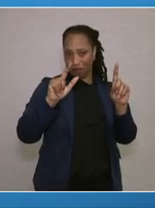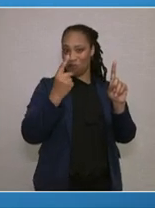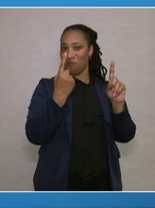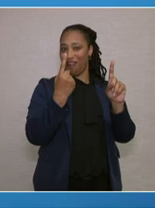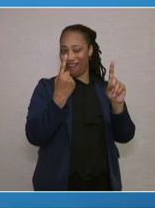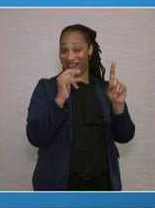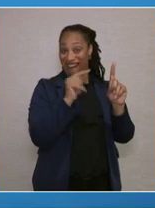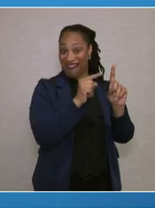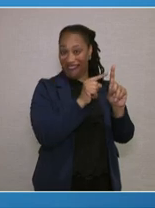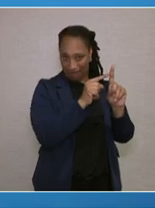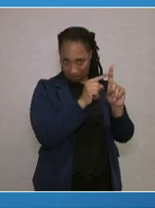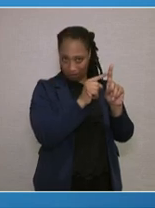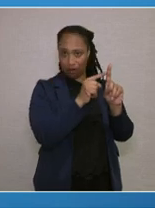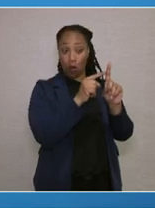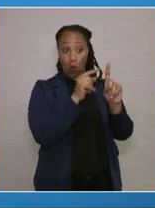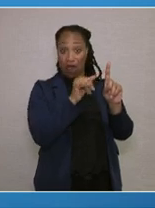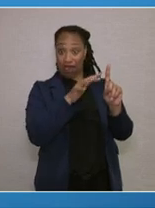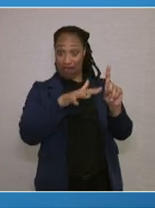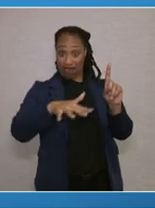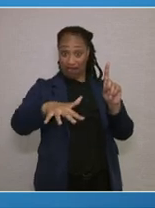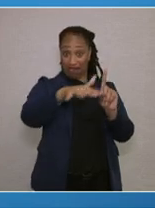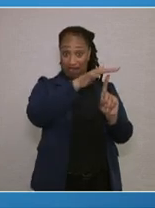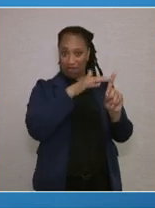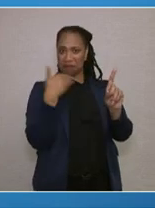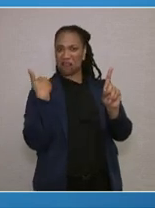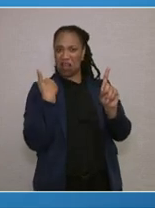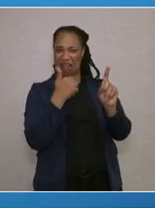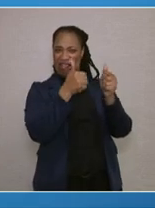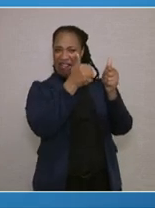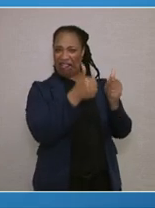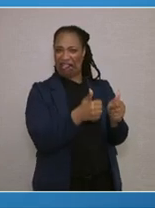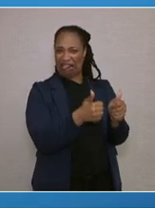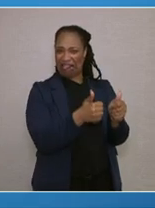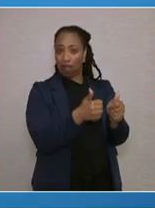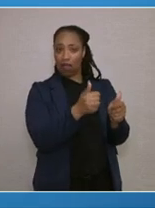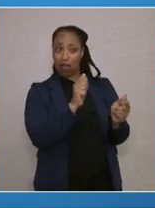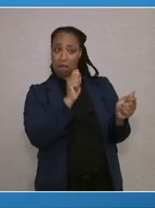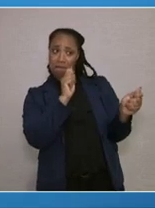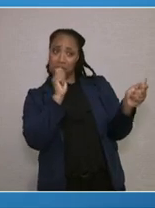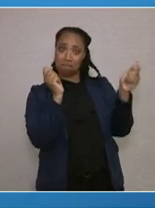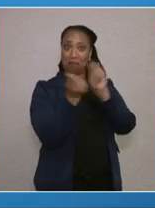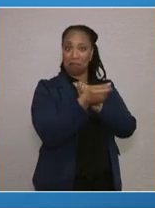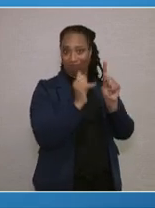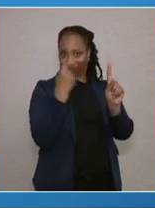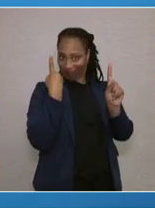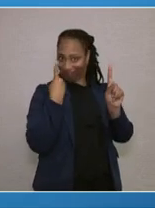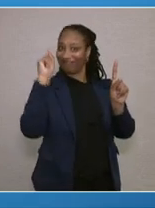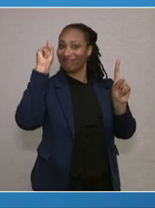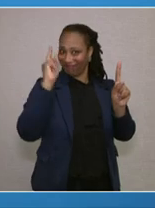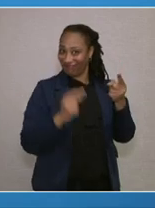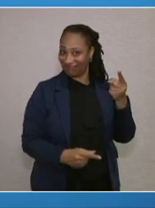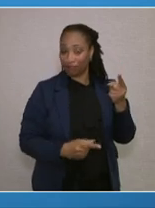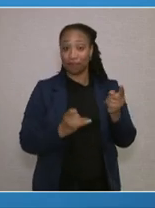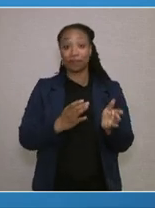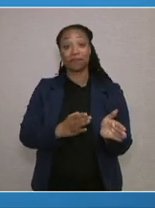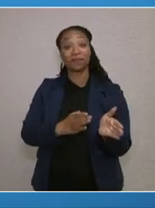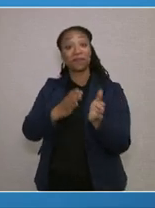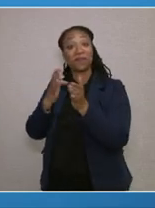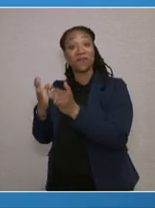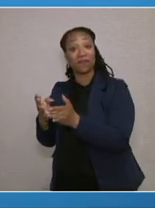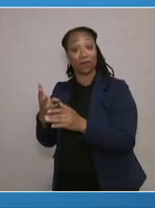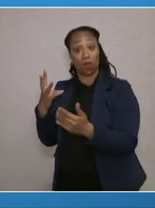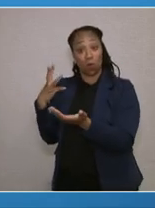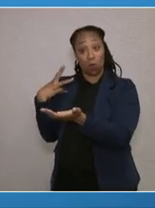transformed Chinatown. The same is true for the Washington Nationals. You know, the home